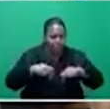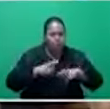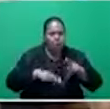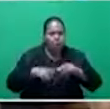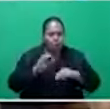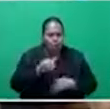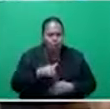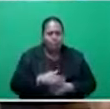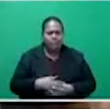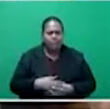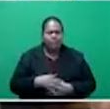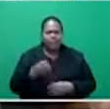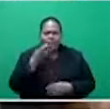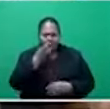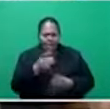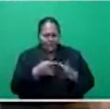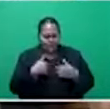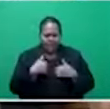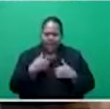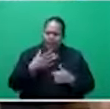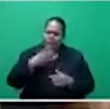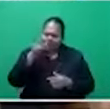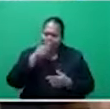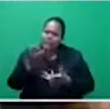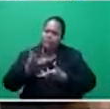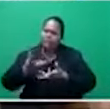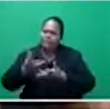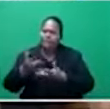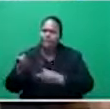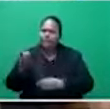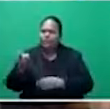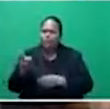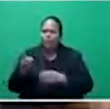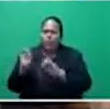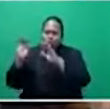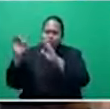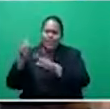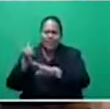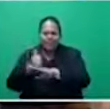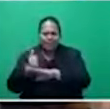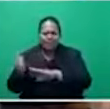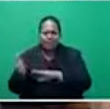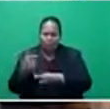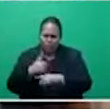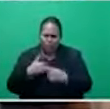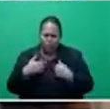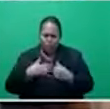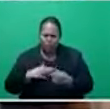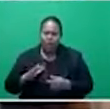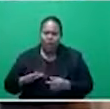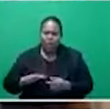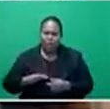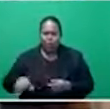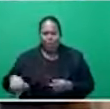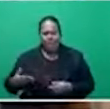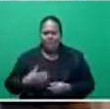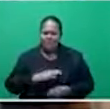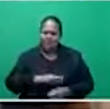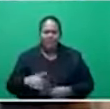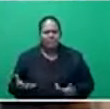we've been given a 3-year visa, we want to bring our wives or our husbands, some of them were females also, we want to bring our husbands and